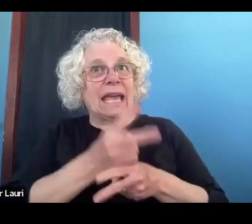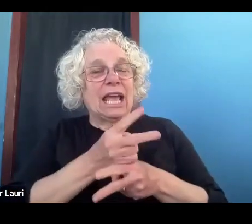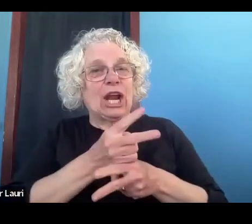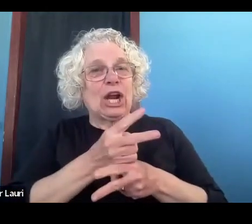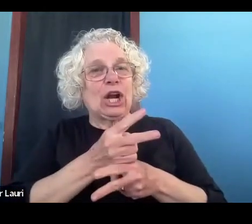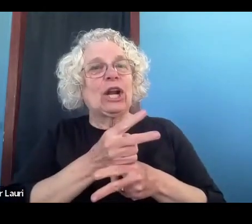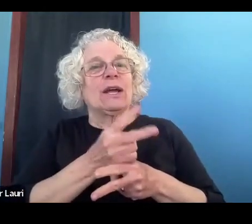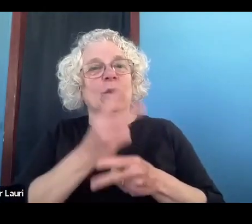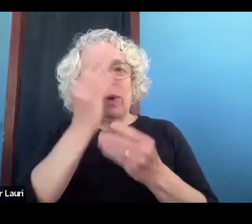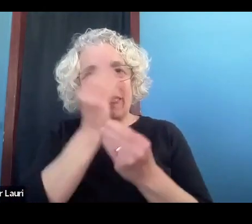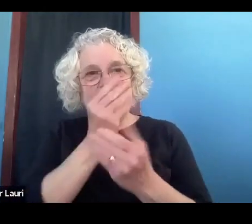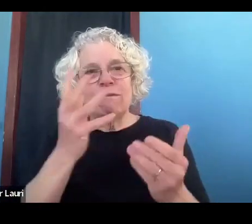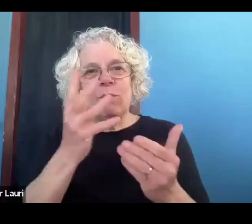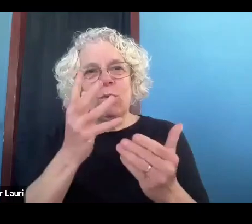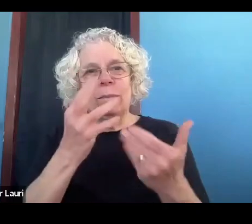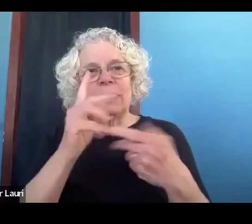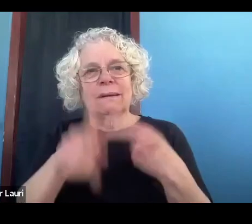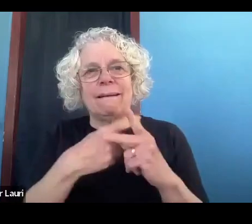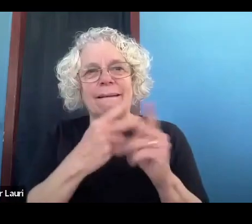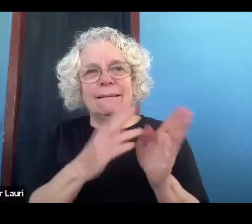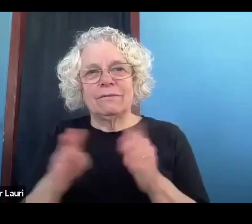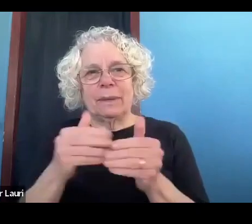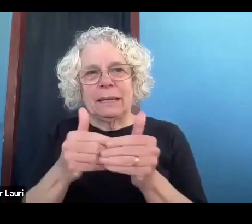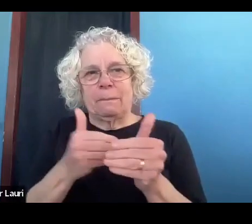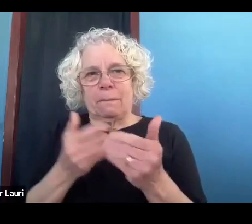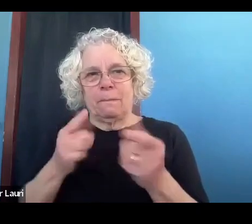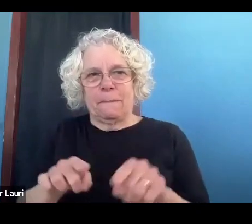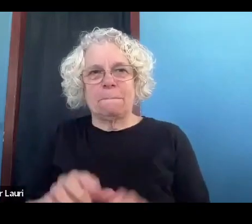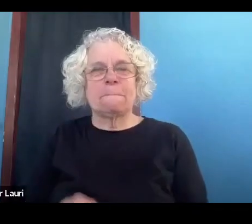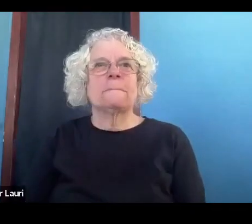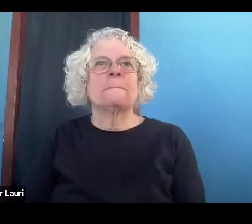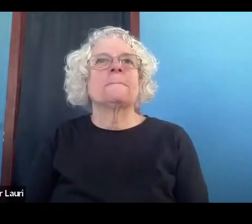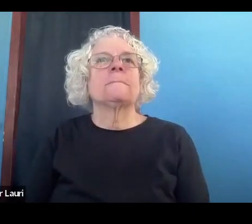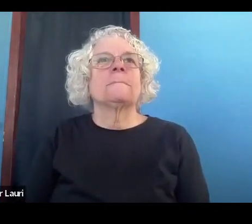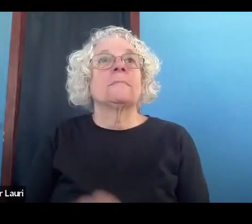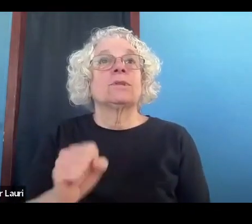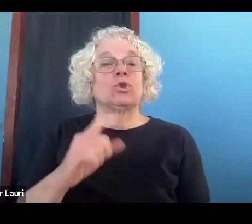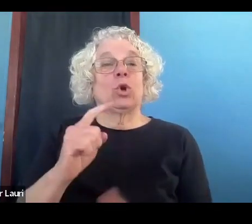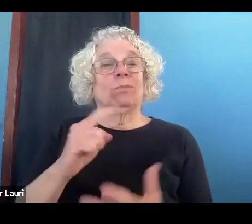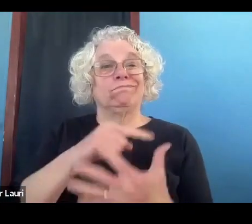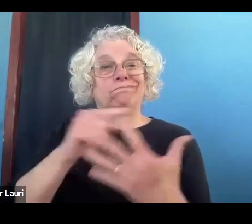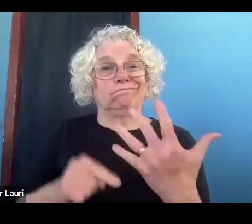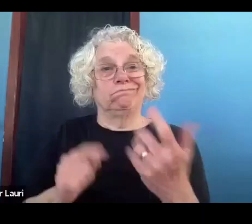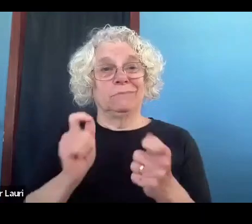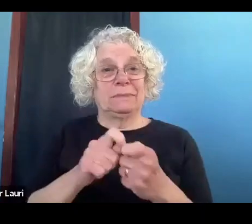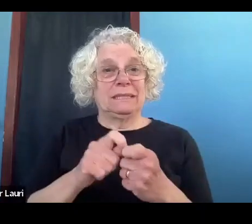planning. So just a few housekeeping items.